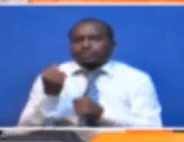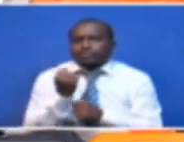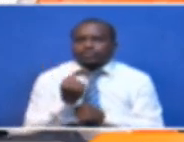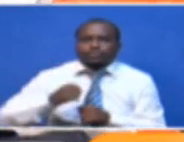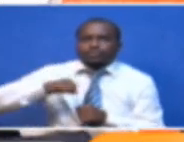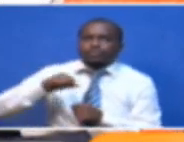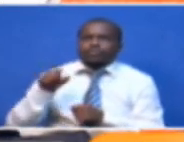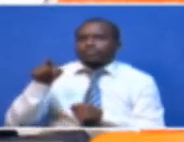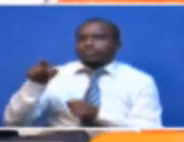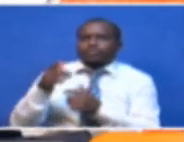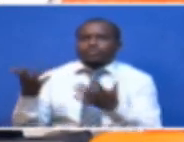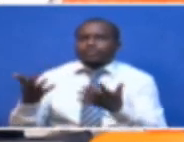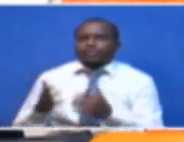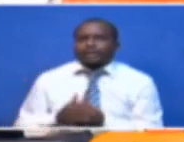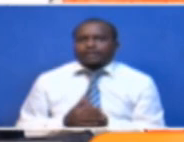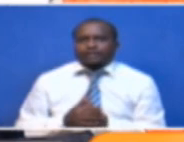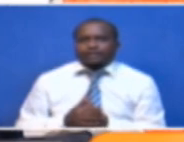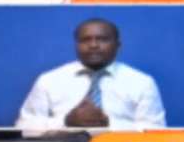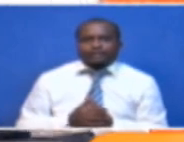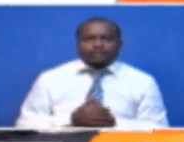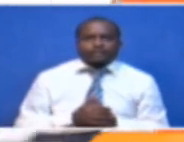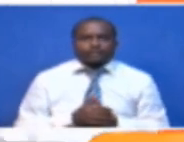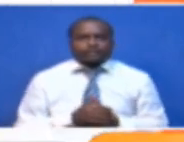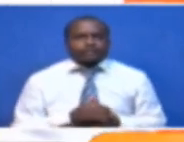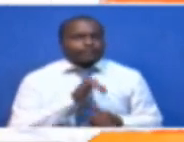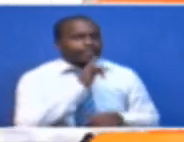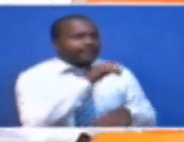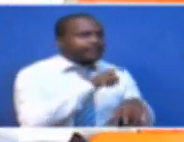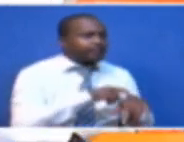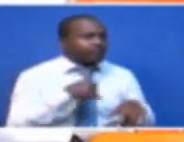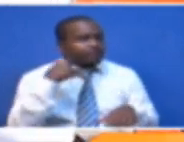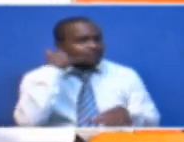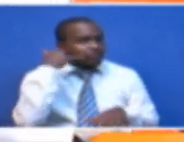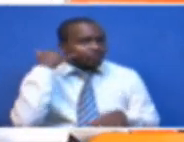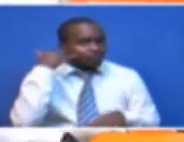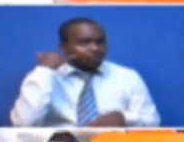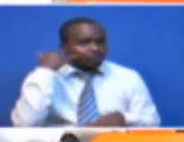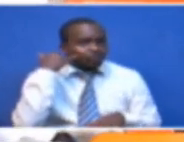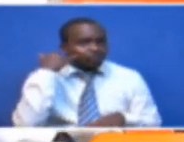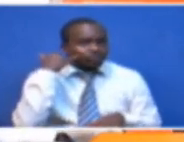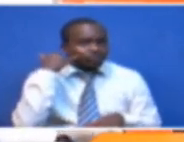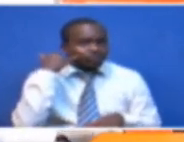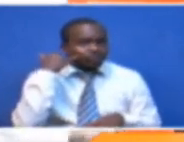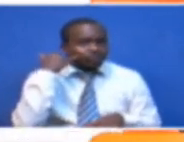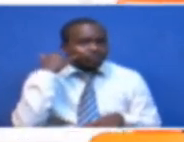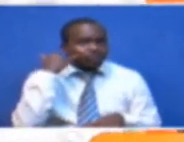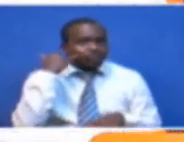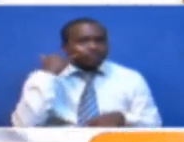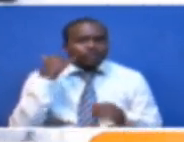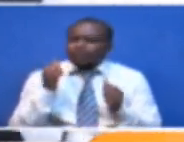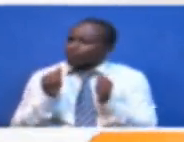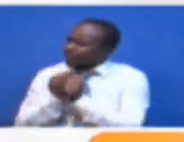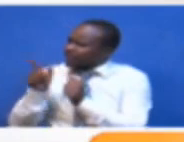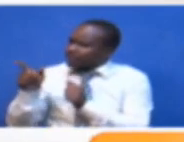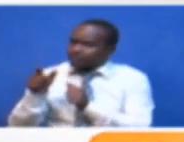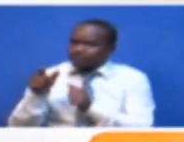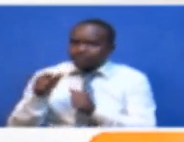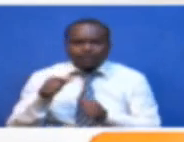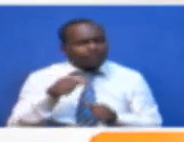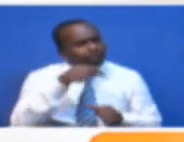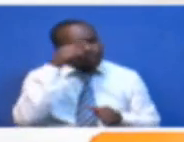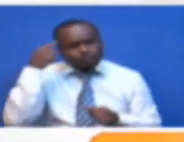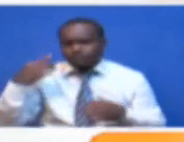were you that night, first of all? I was in Akuru. With him? Yes. You were there with him? Because yes. People say he went and hid in a